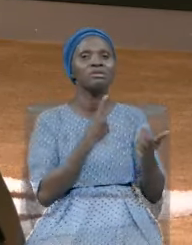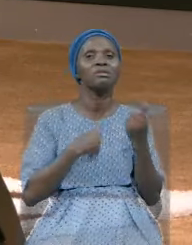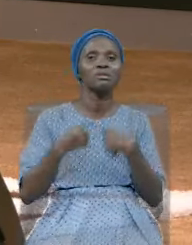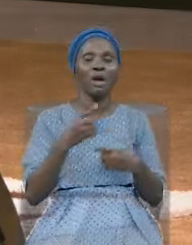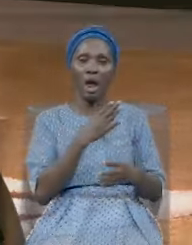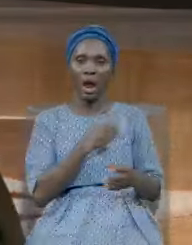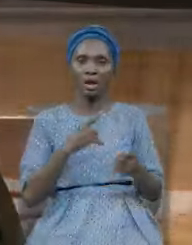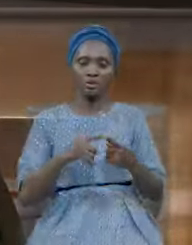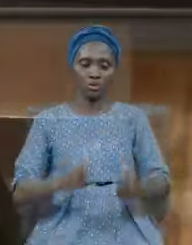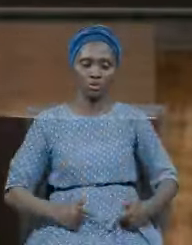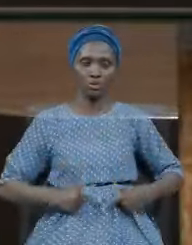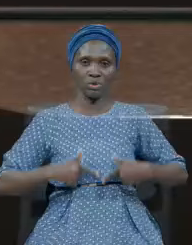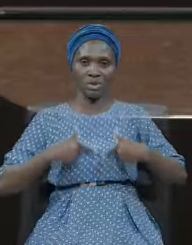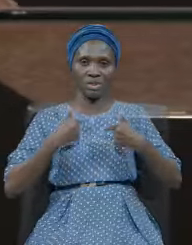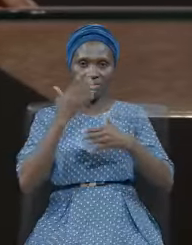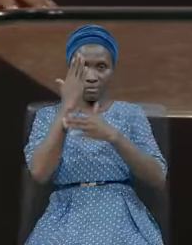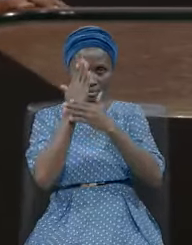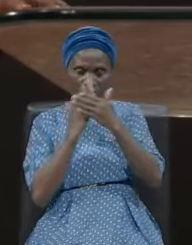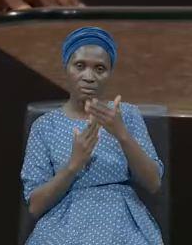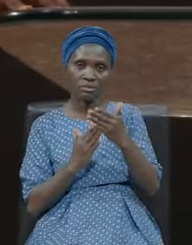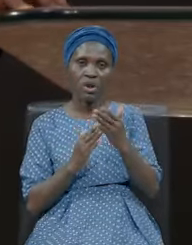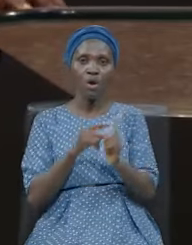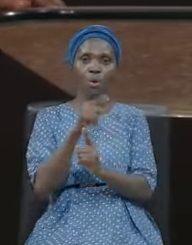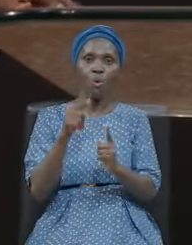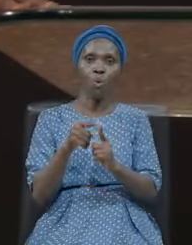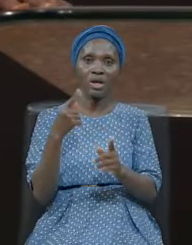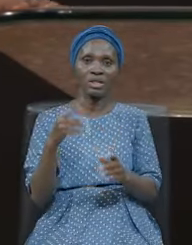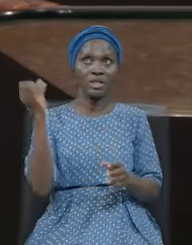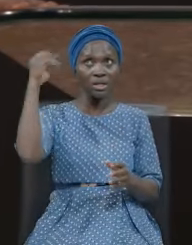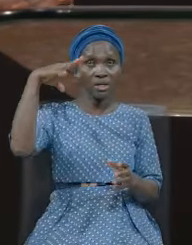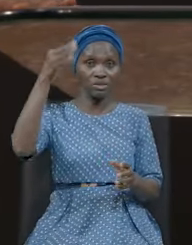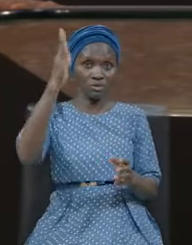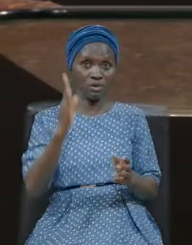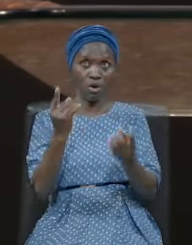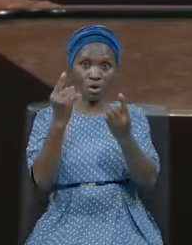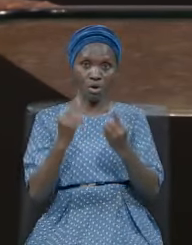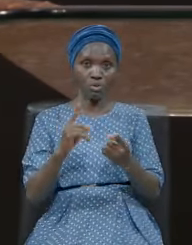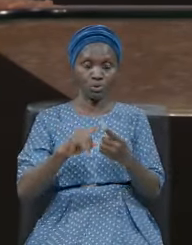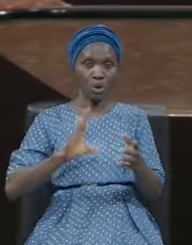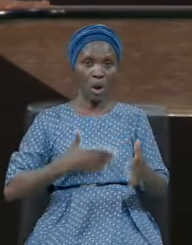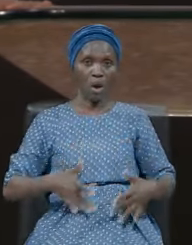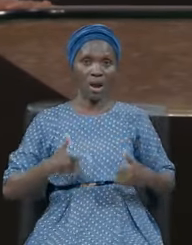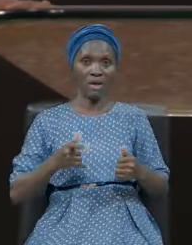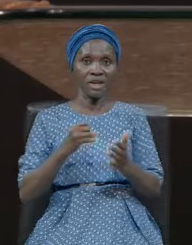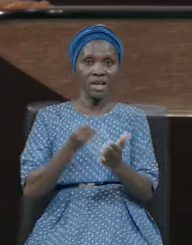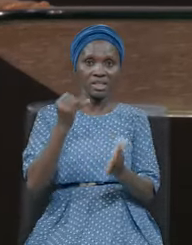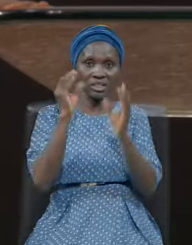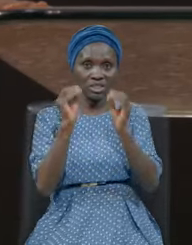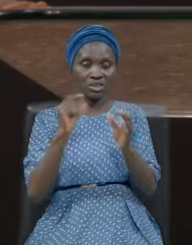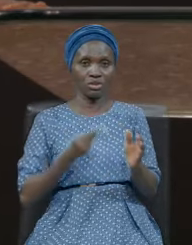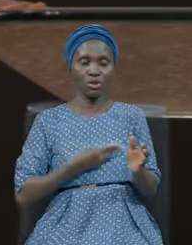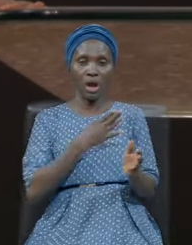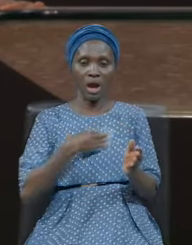comes into our heart, into our life, it teaches us It transforms us that we